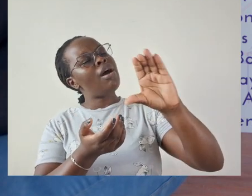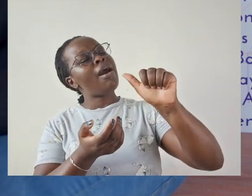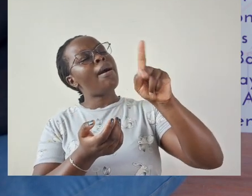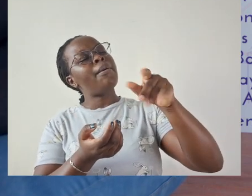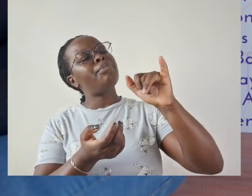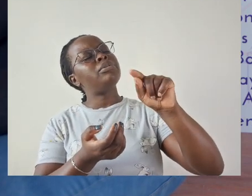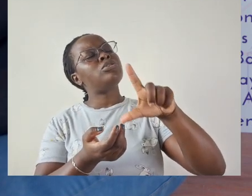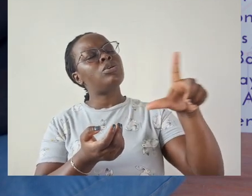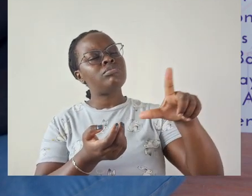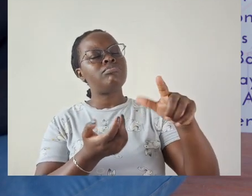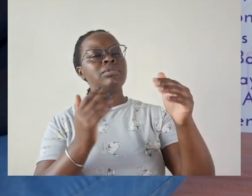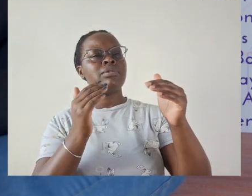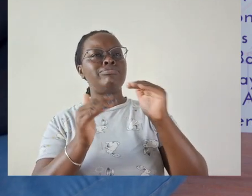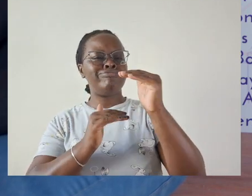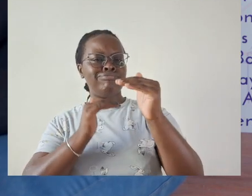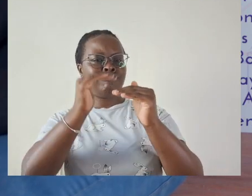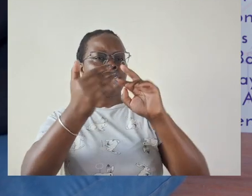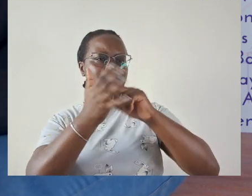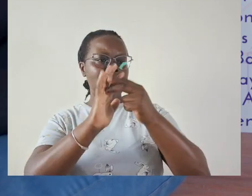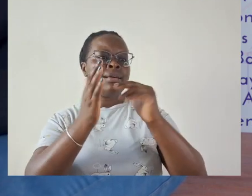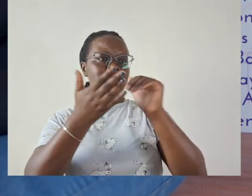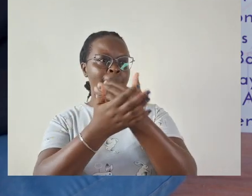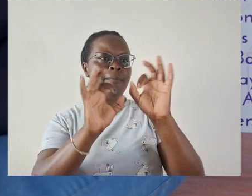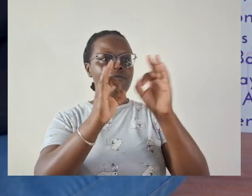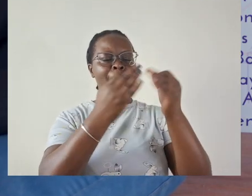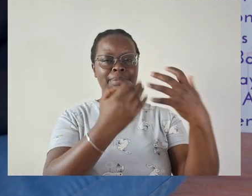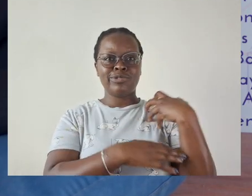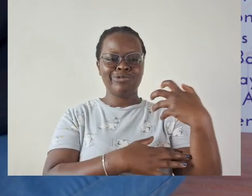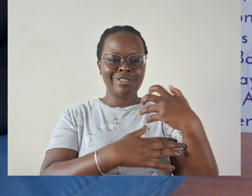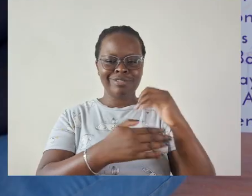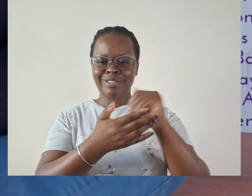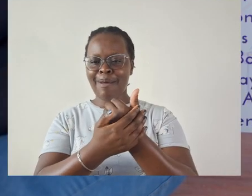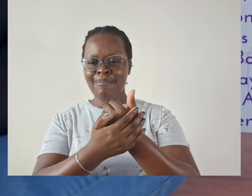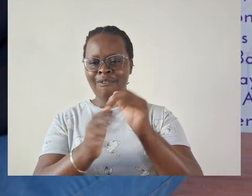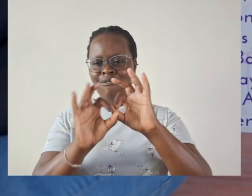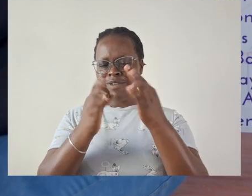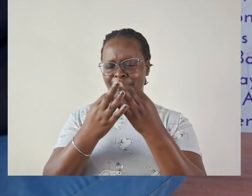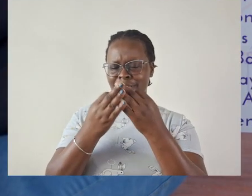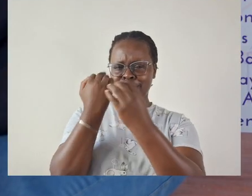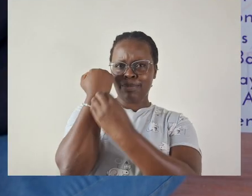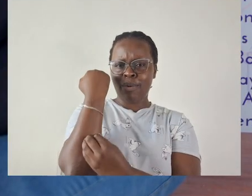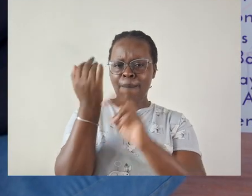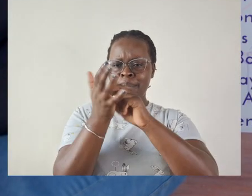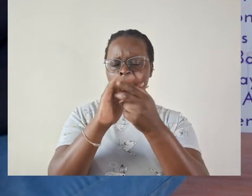that well developed, they don't have money to afford all this stuff, they can be able to